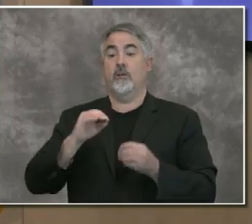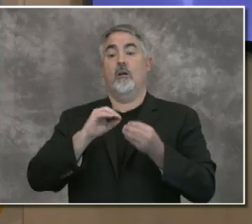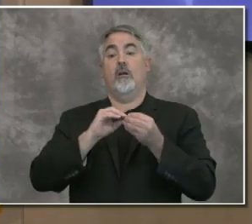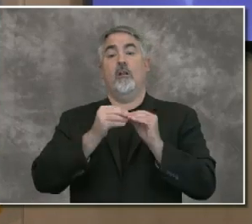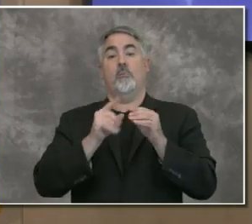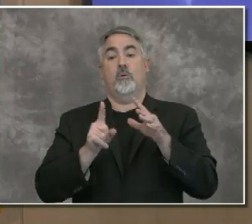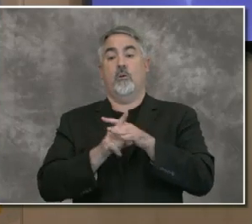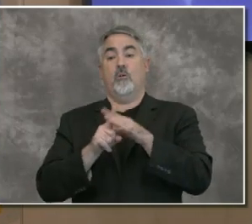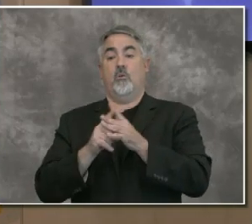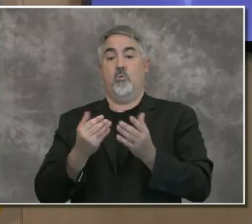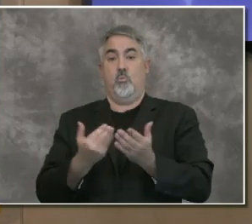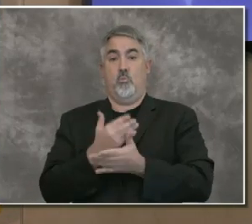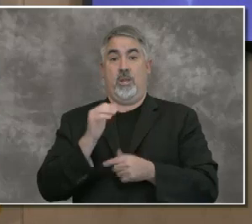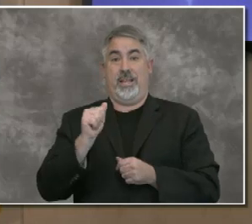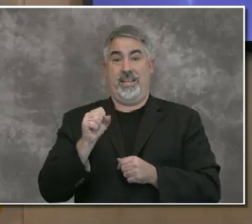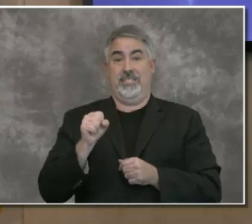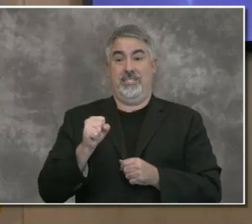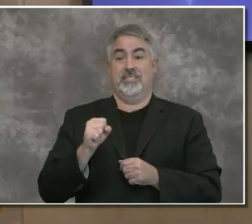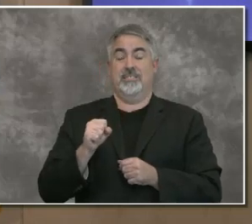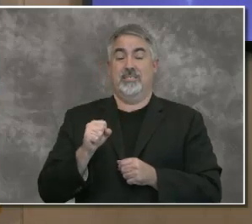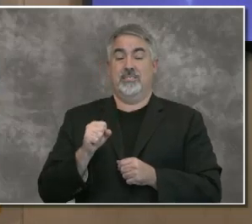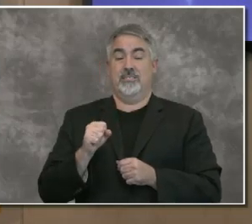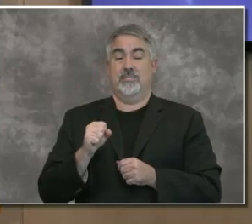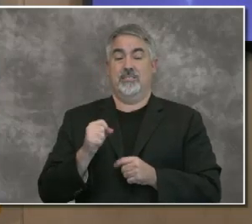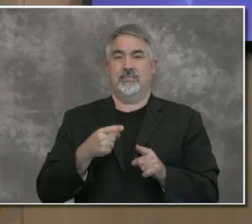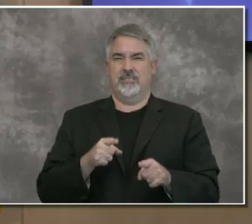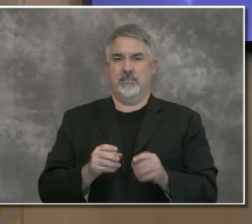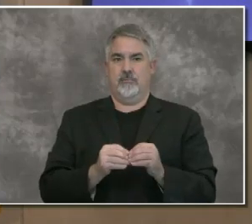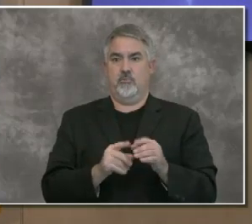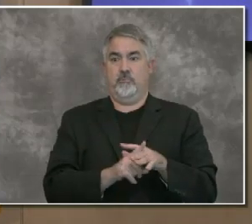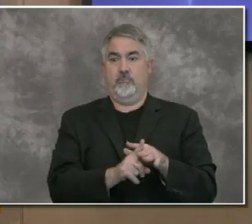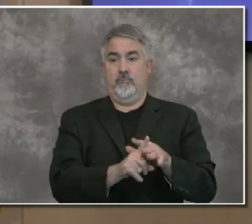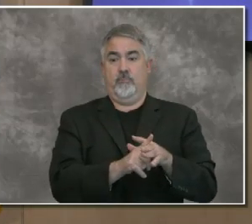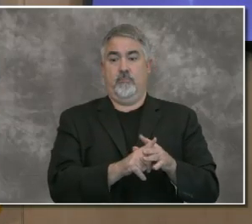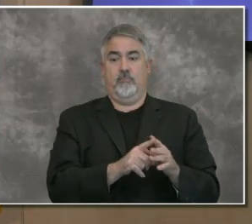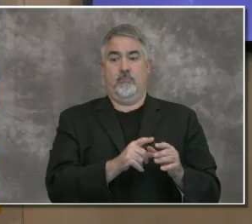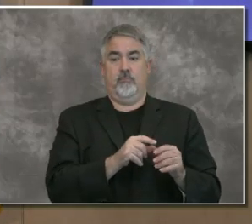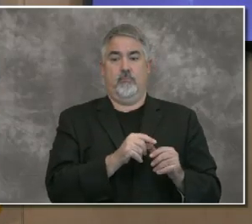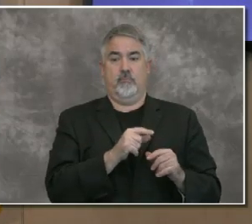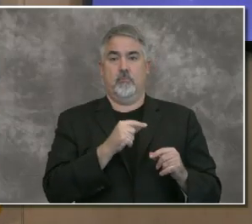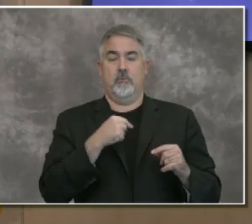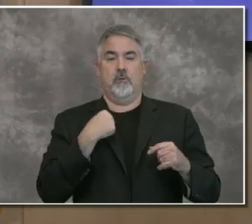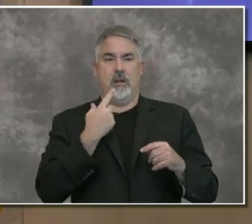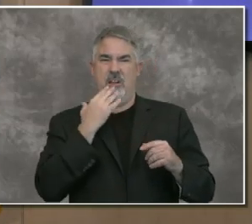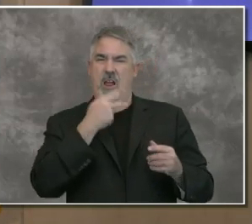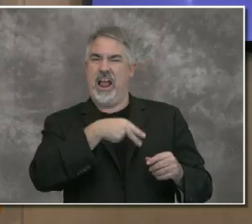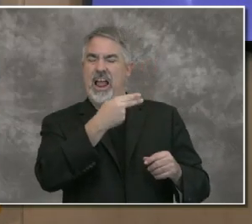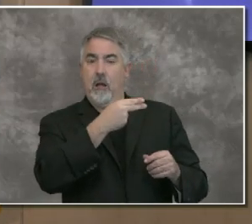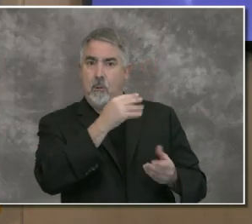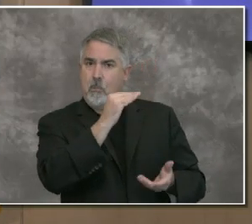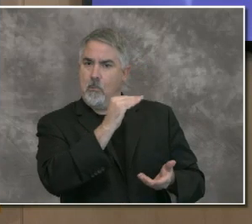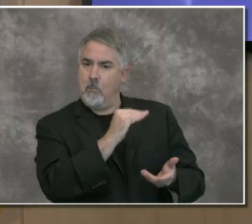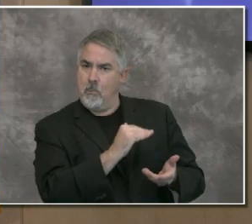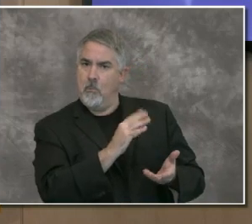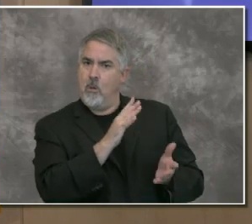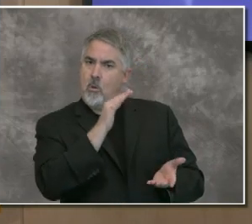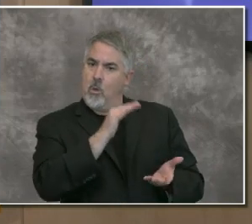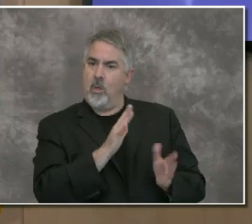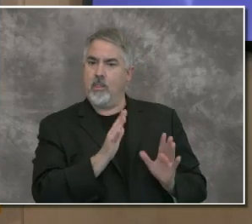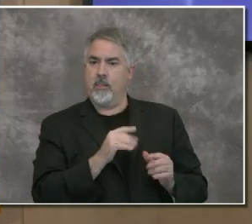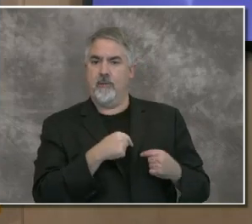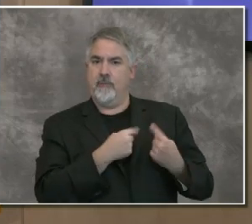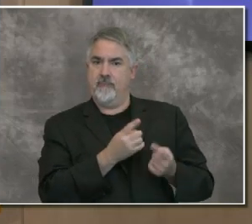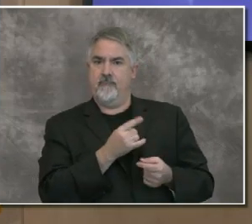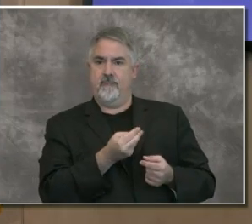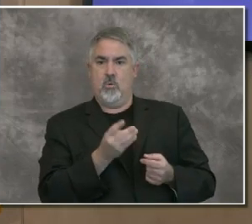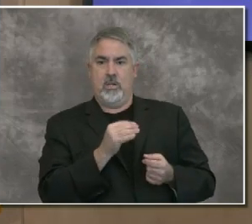seems to be lower than we might expect that it would right now. I mean, the past few days,